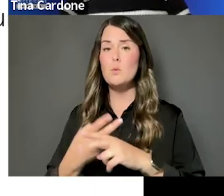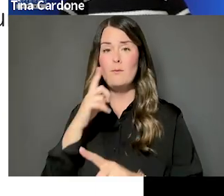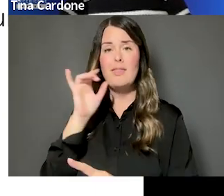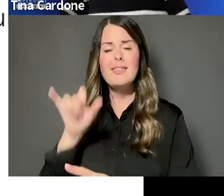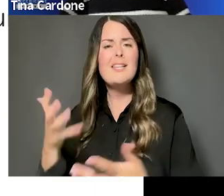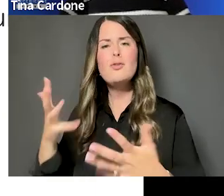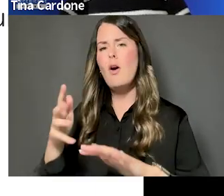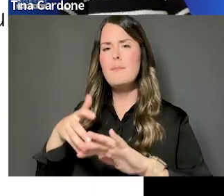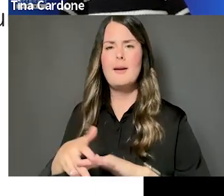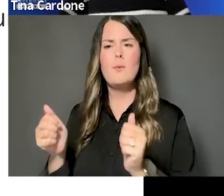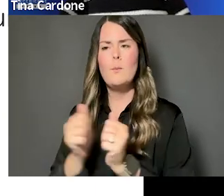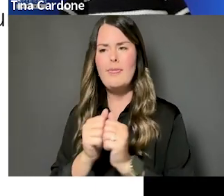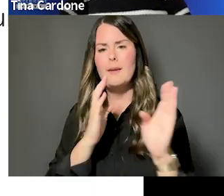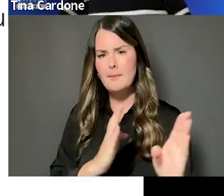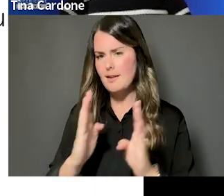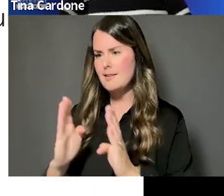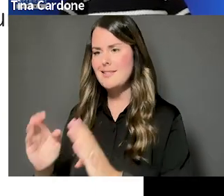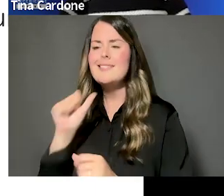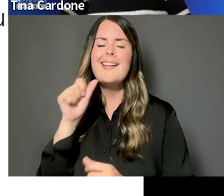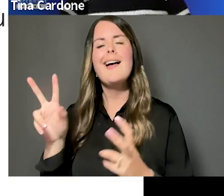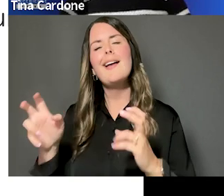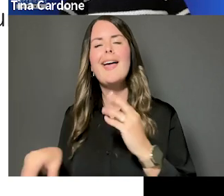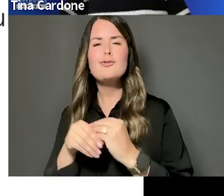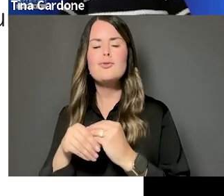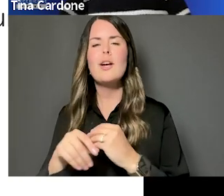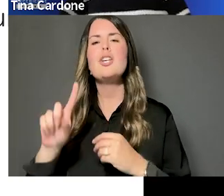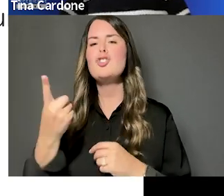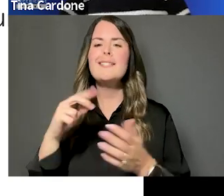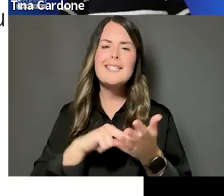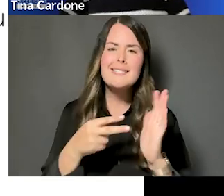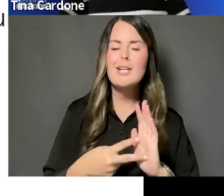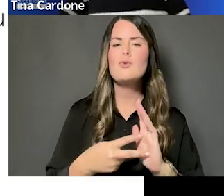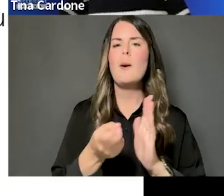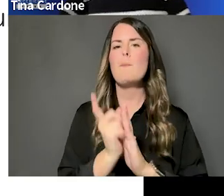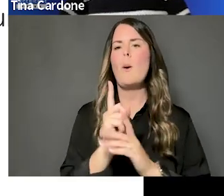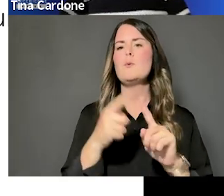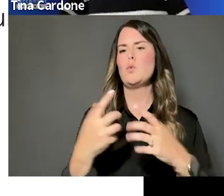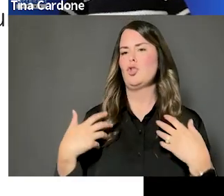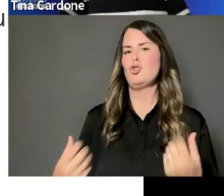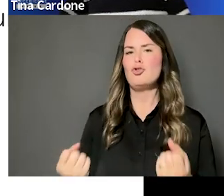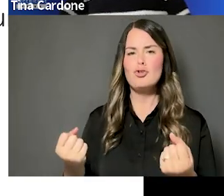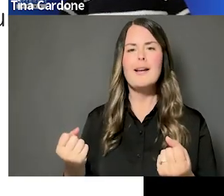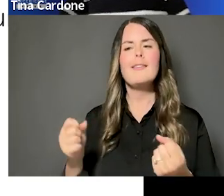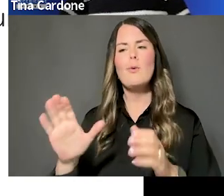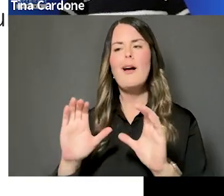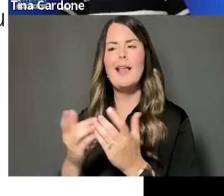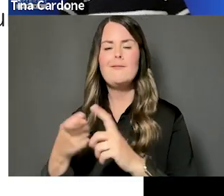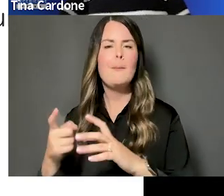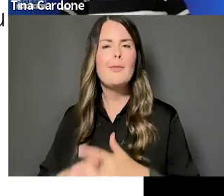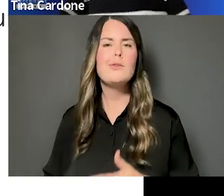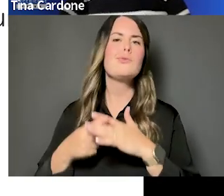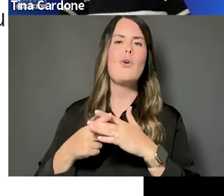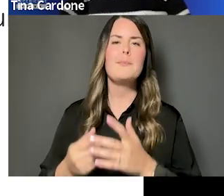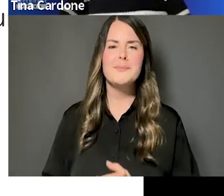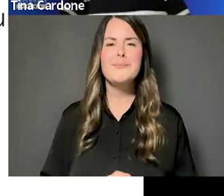for these prompts is already built into the pacing, so they're not extra, just intentional moments to strengthen your classroom community from the